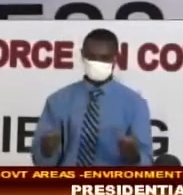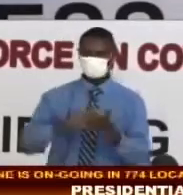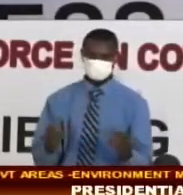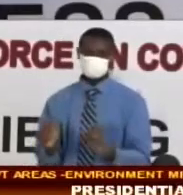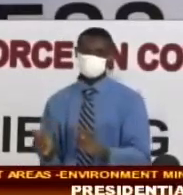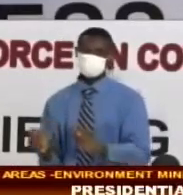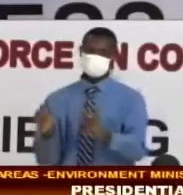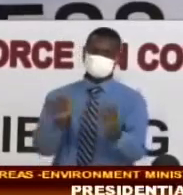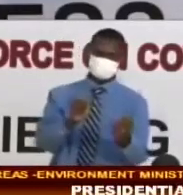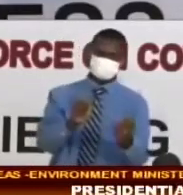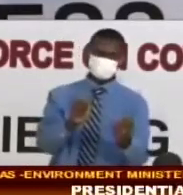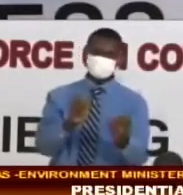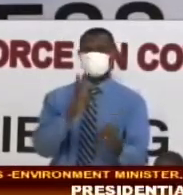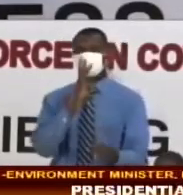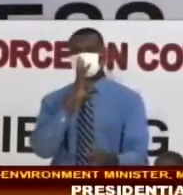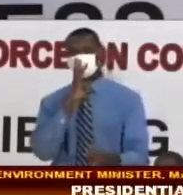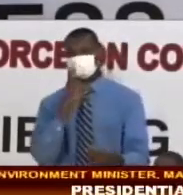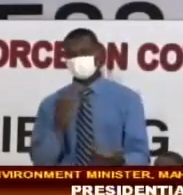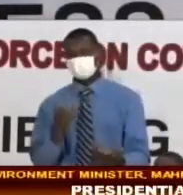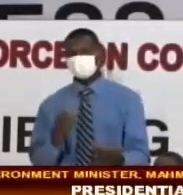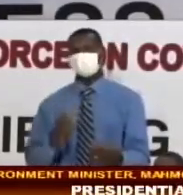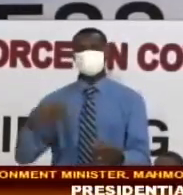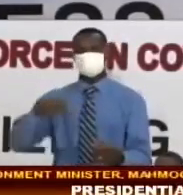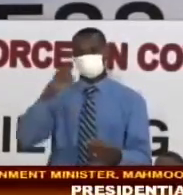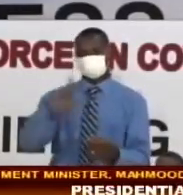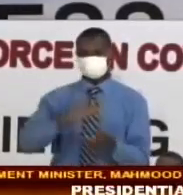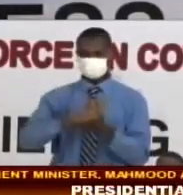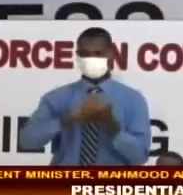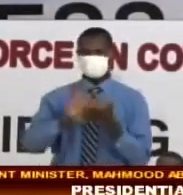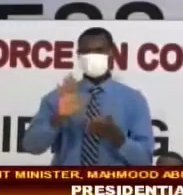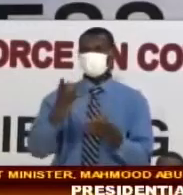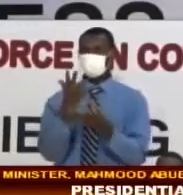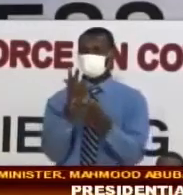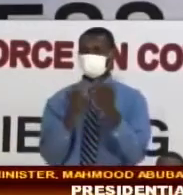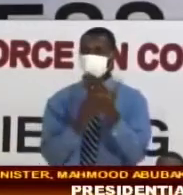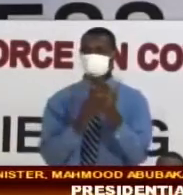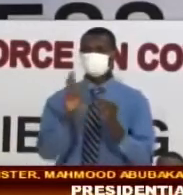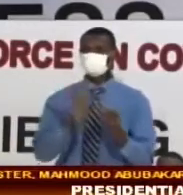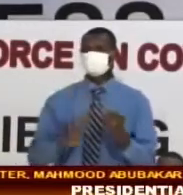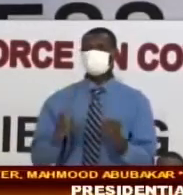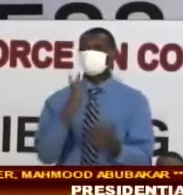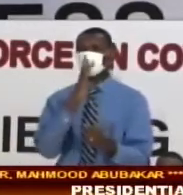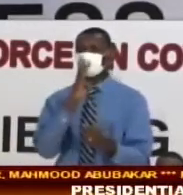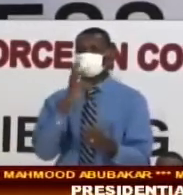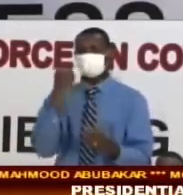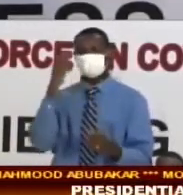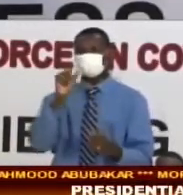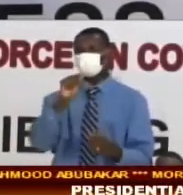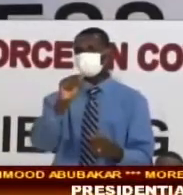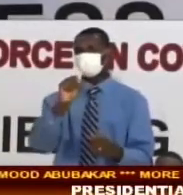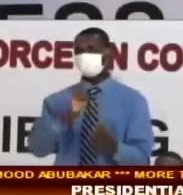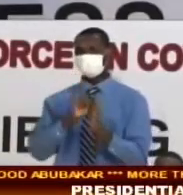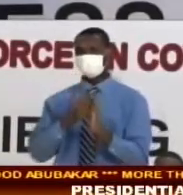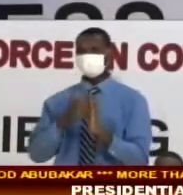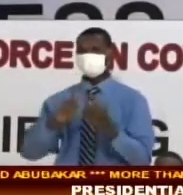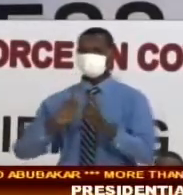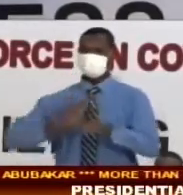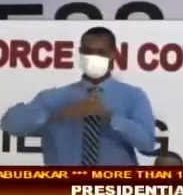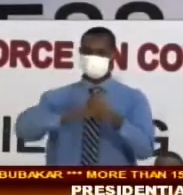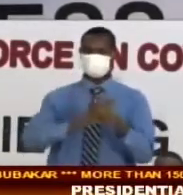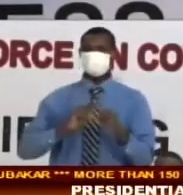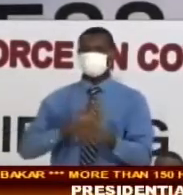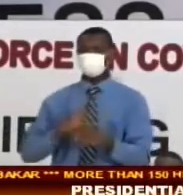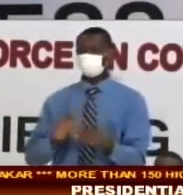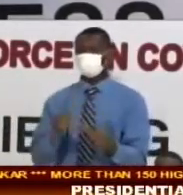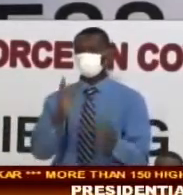course, you wash your hand at least 20 seconds under running water for the prevention of corona. Where you don't have running